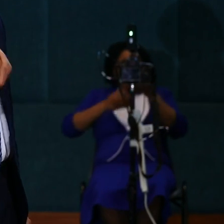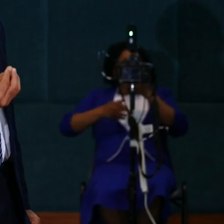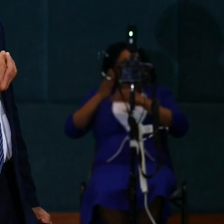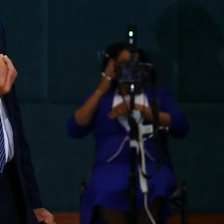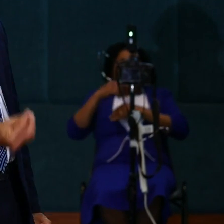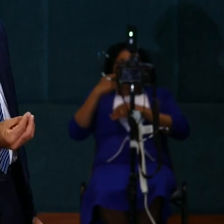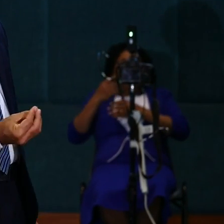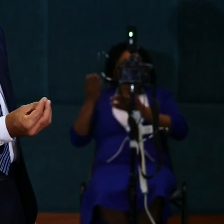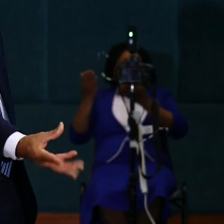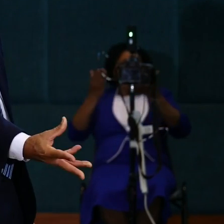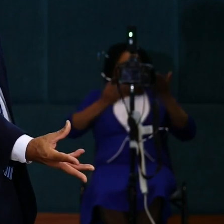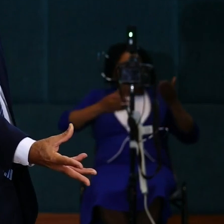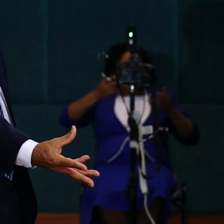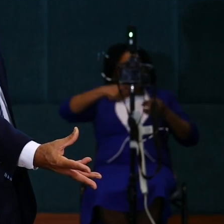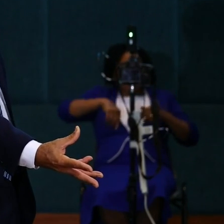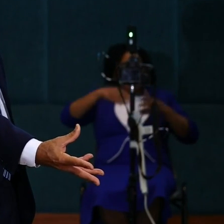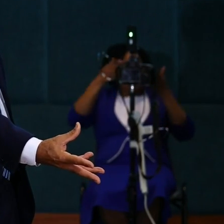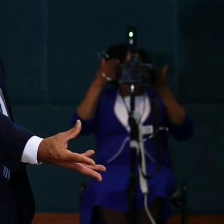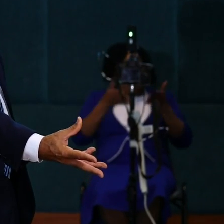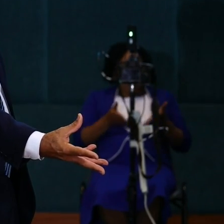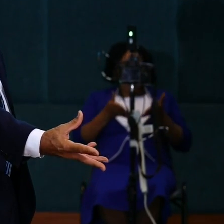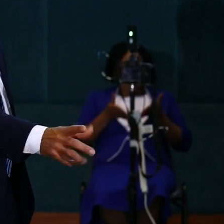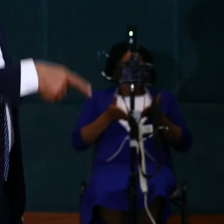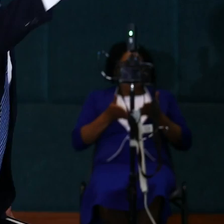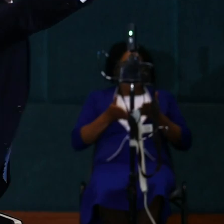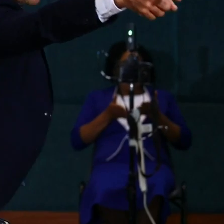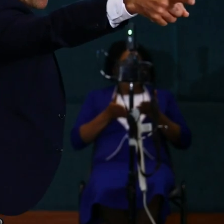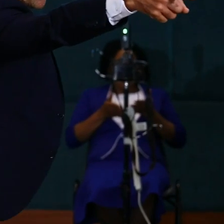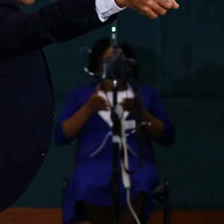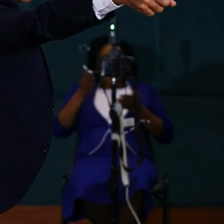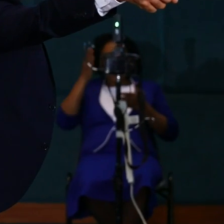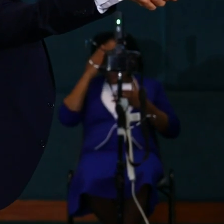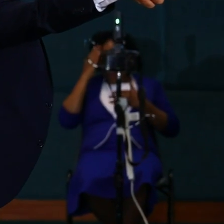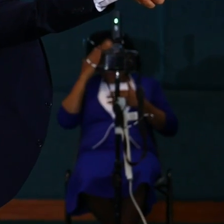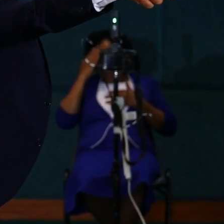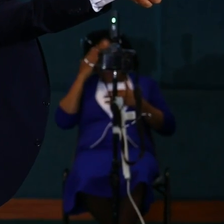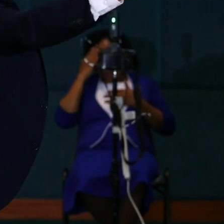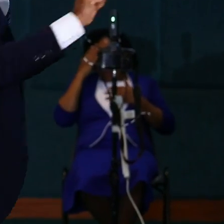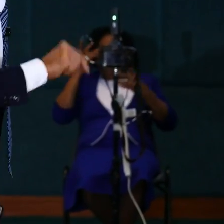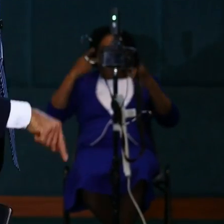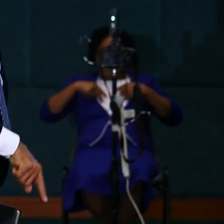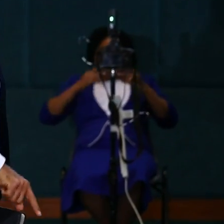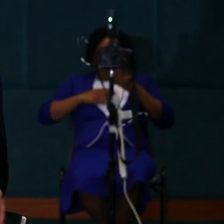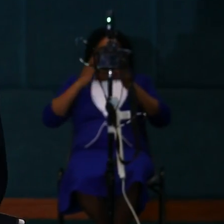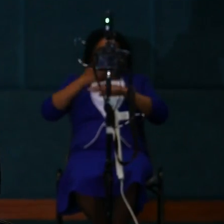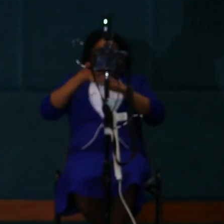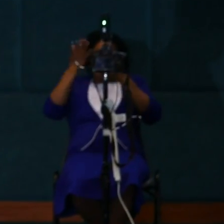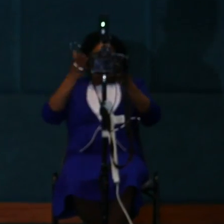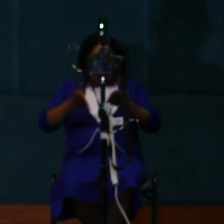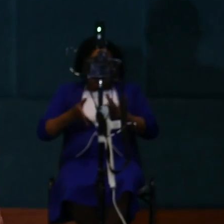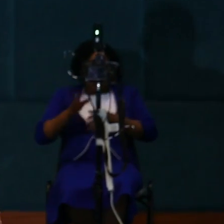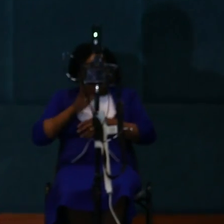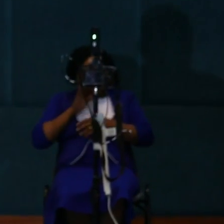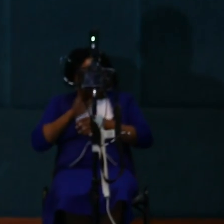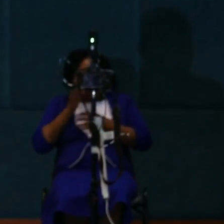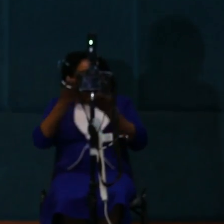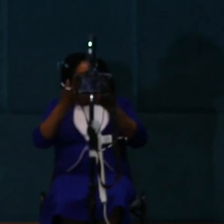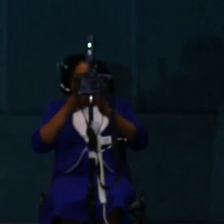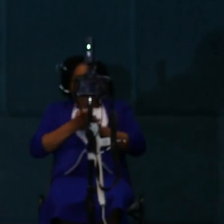God who brought us here, know that the people over there are strong.